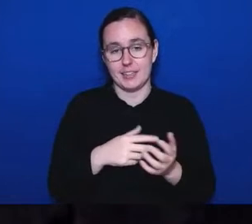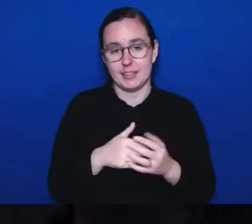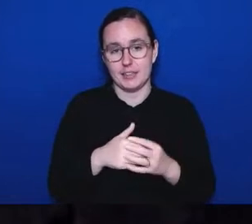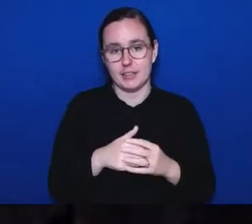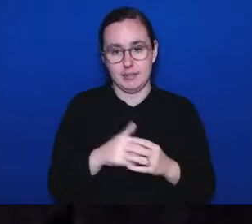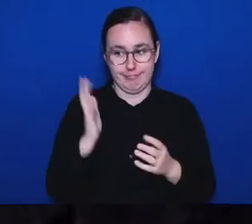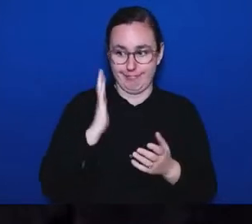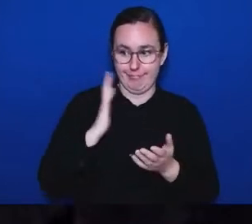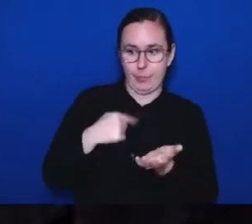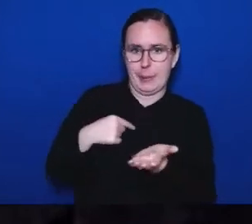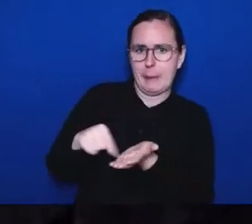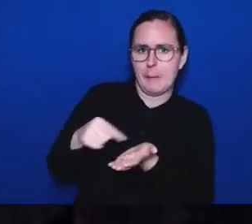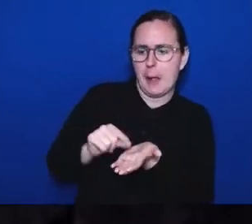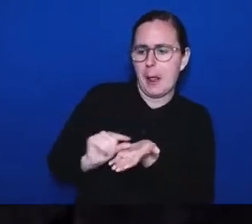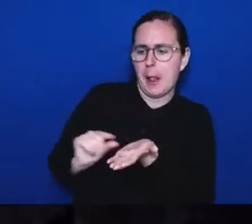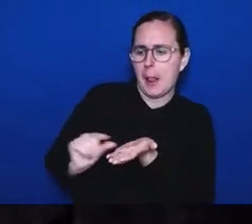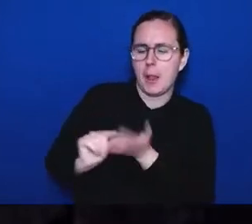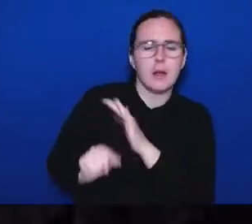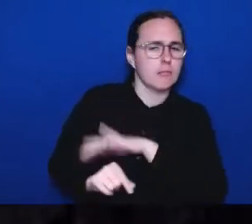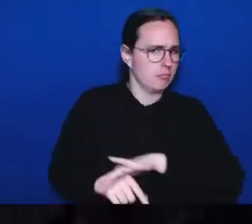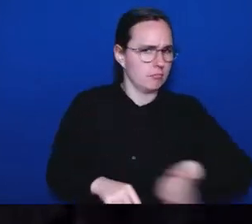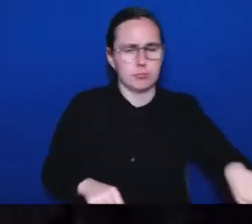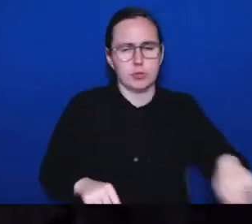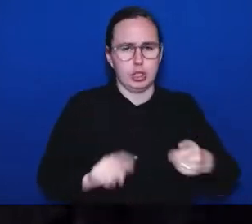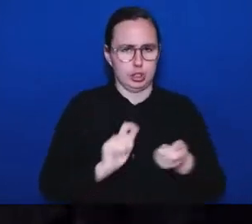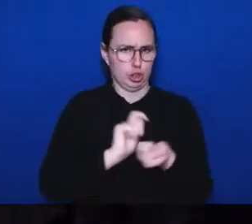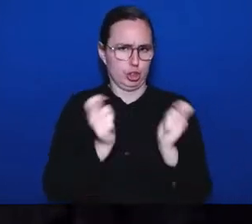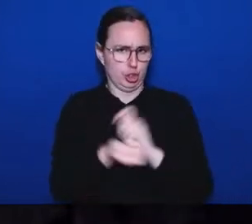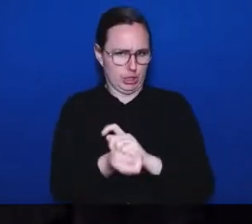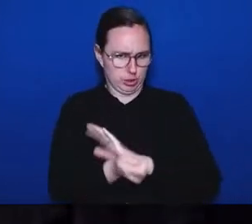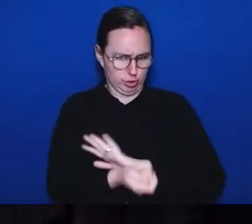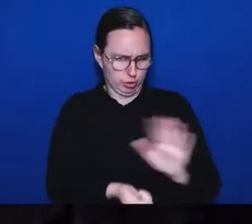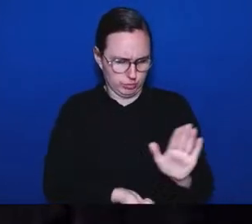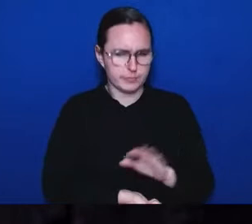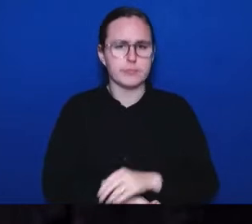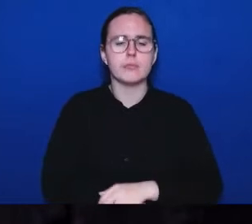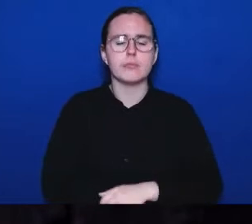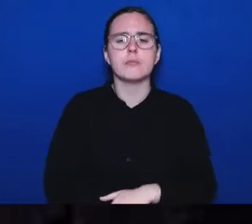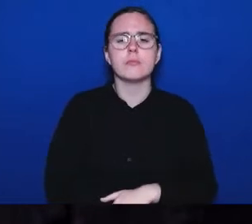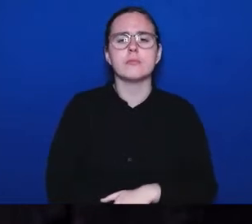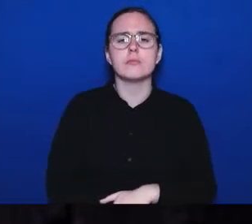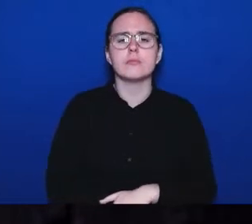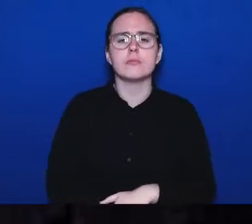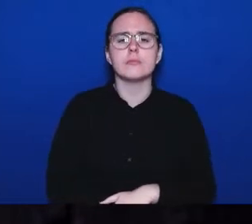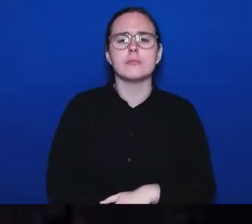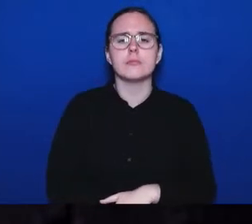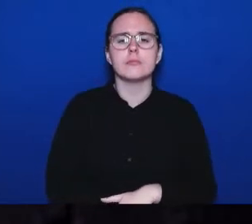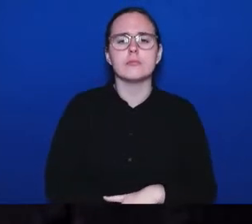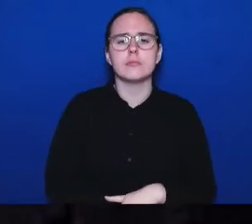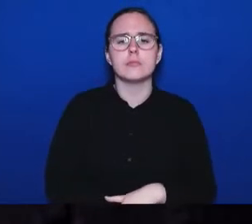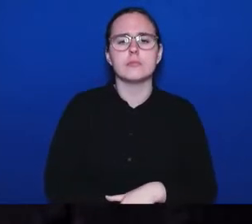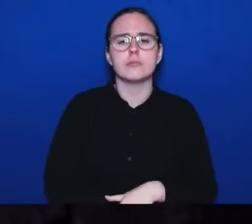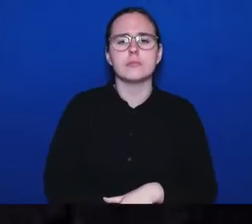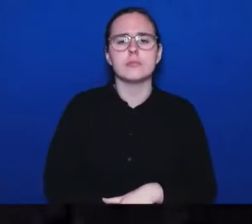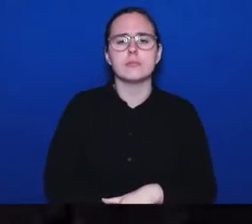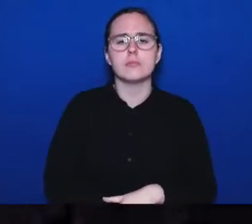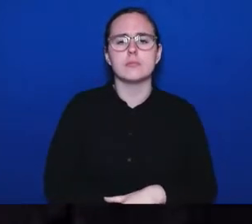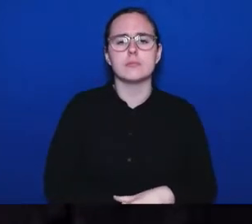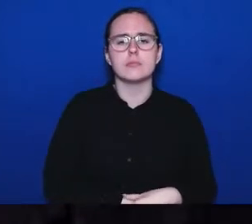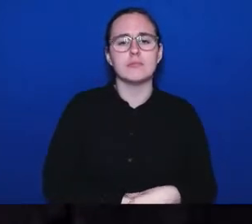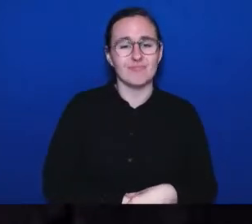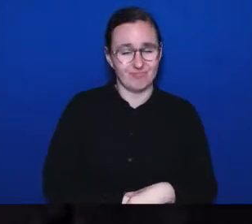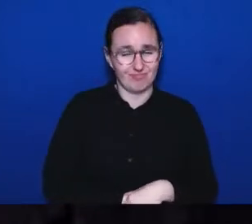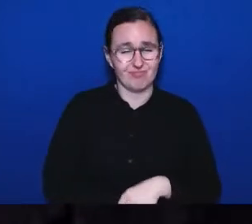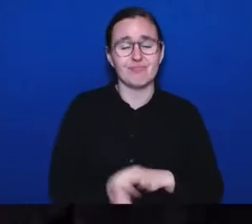changing the dynamic significantly. There was an alternative previously, which tended to be contracts, so you were salaried,